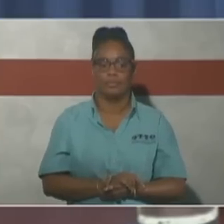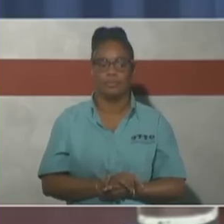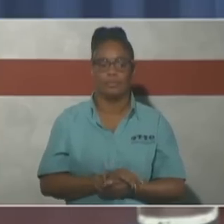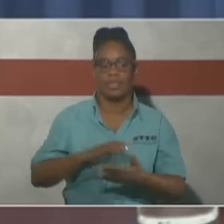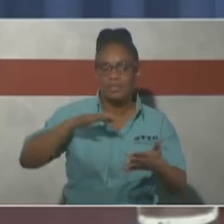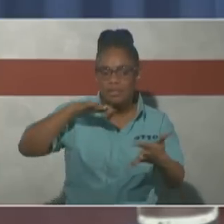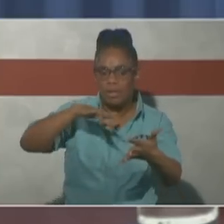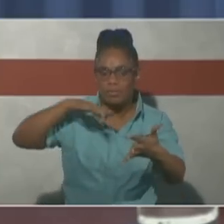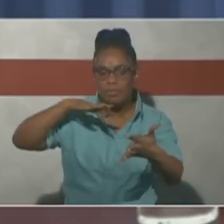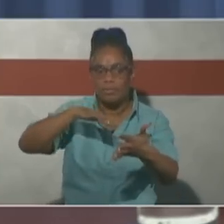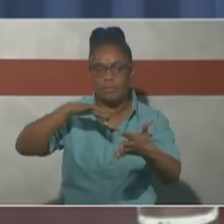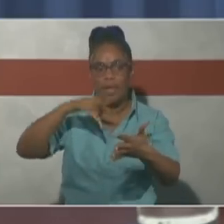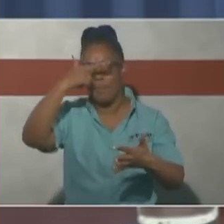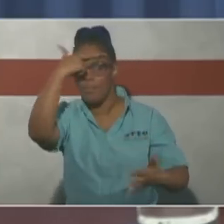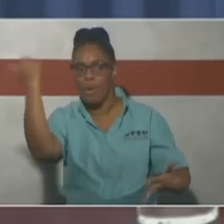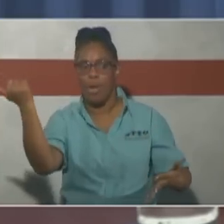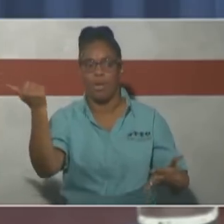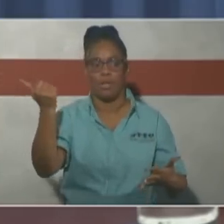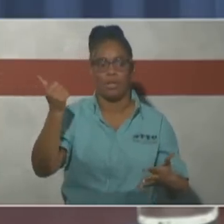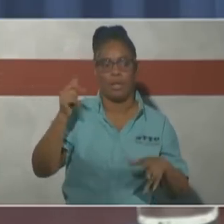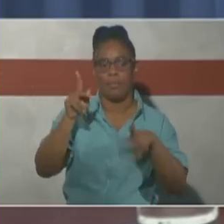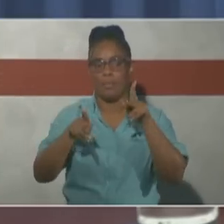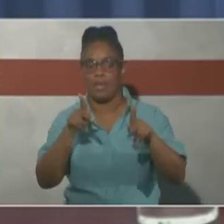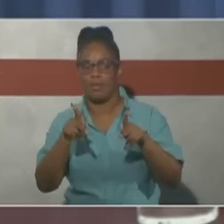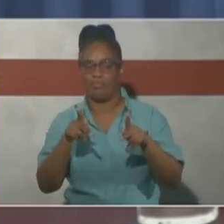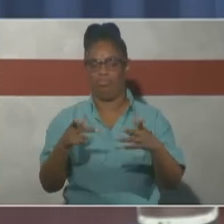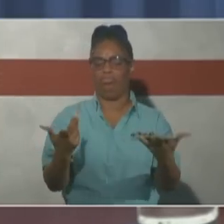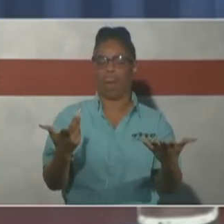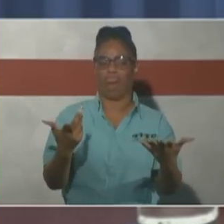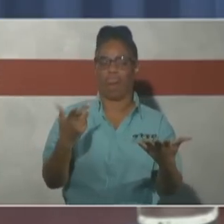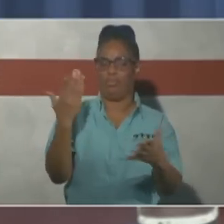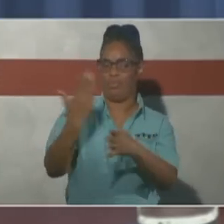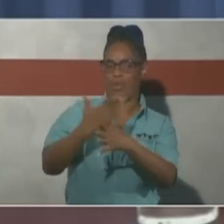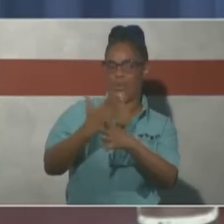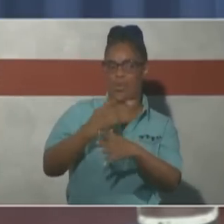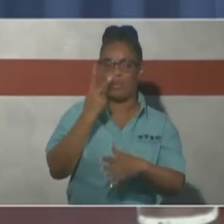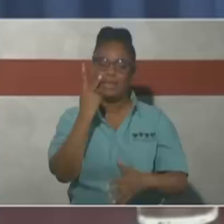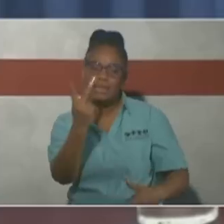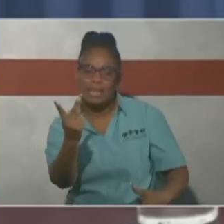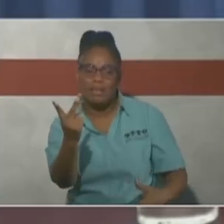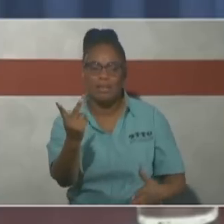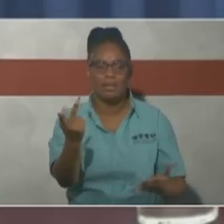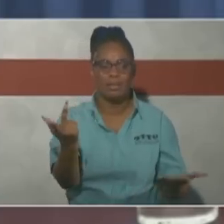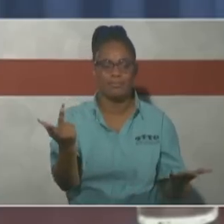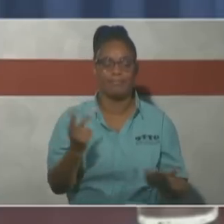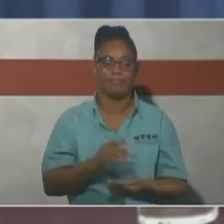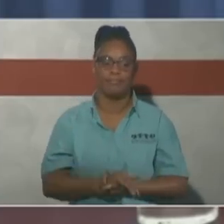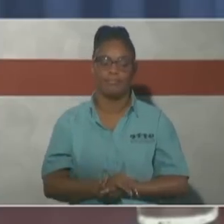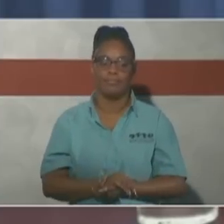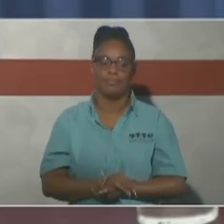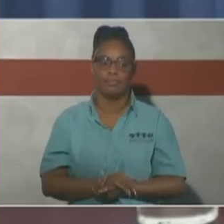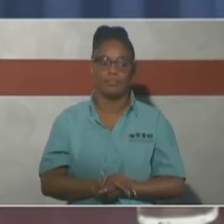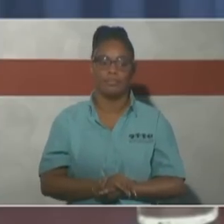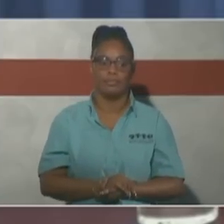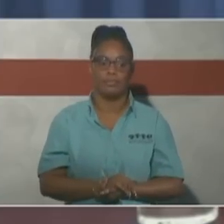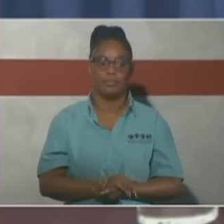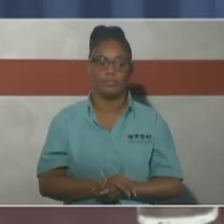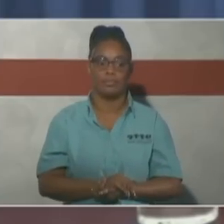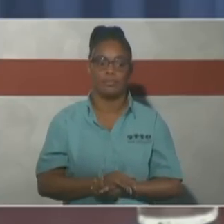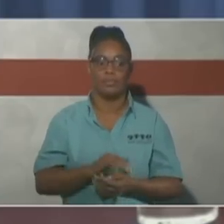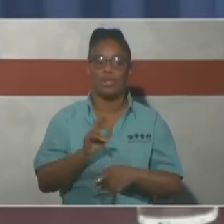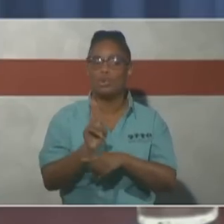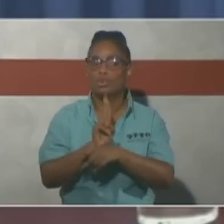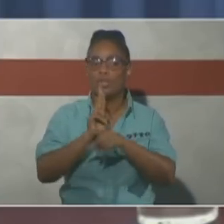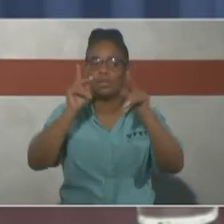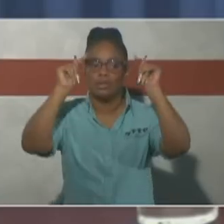note, well, a note to cabinet in May of 2022. And in that note, I spoke about a seroprevalence study. I want to